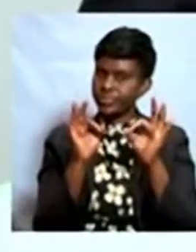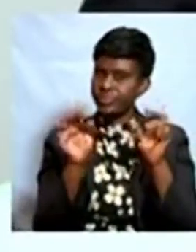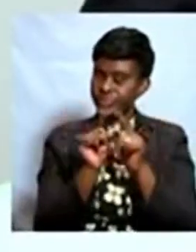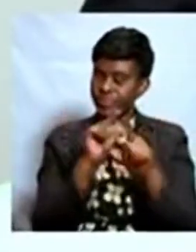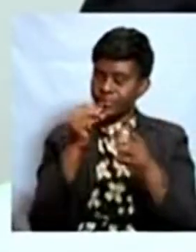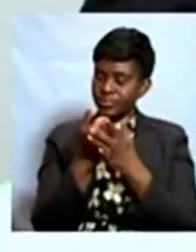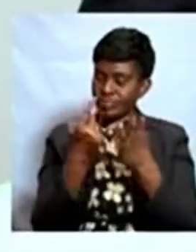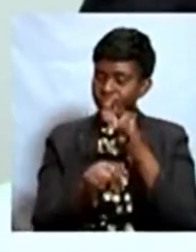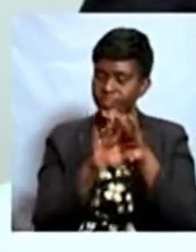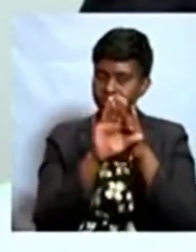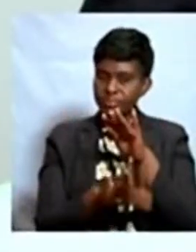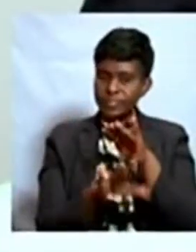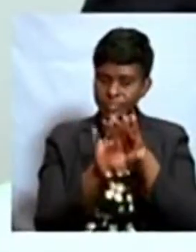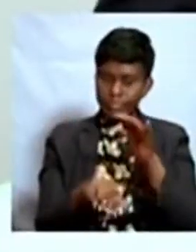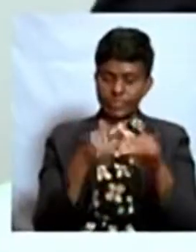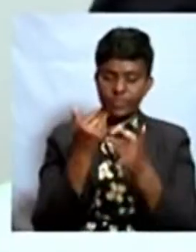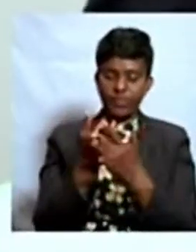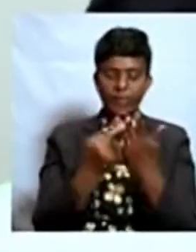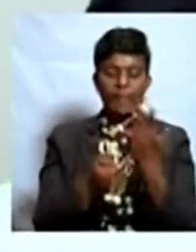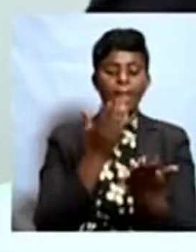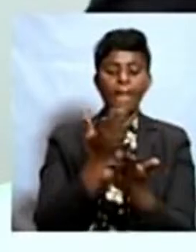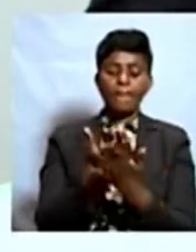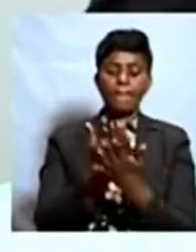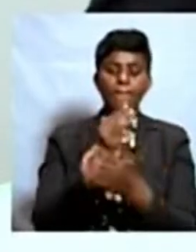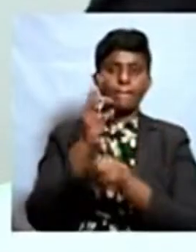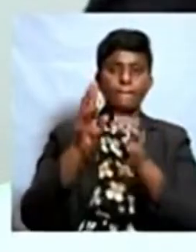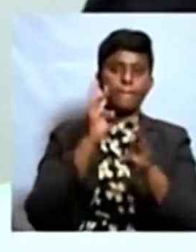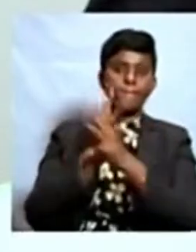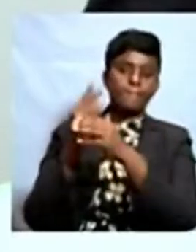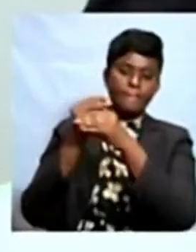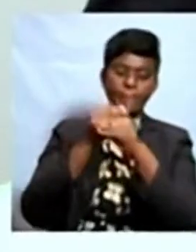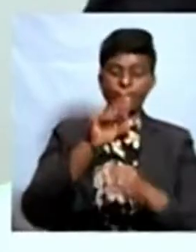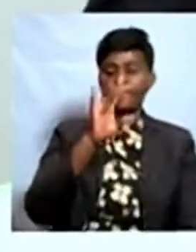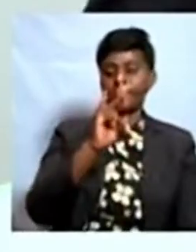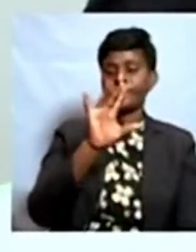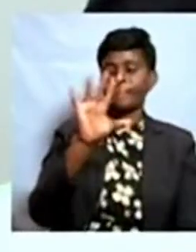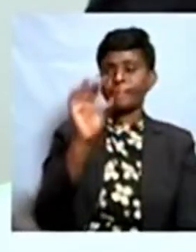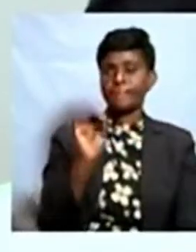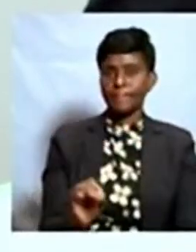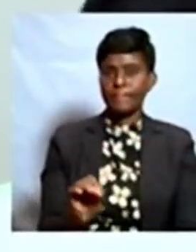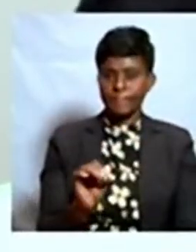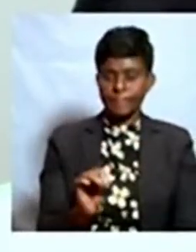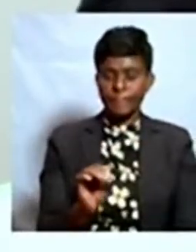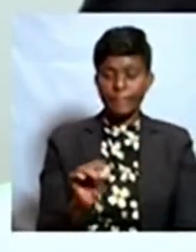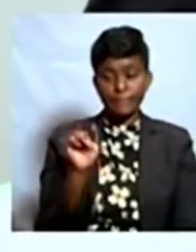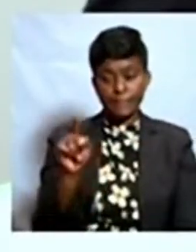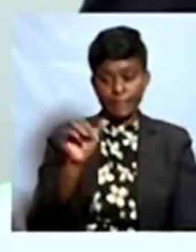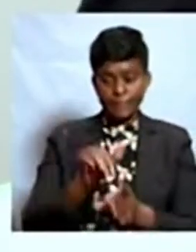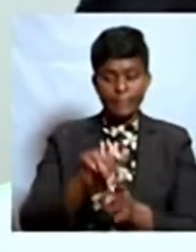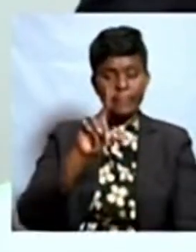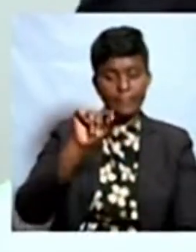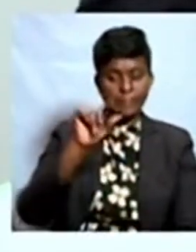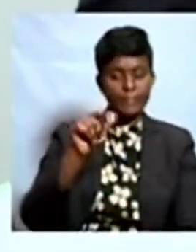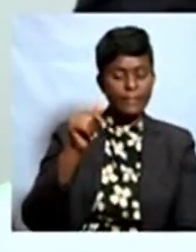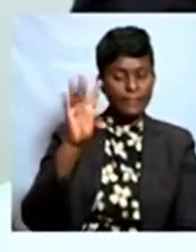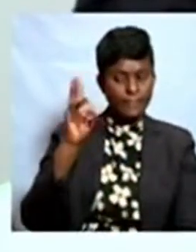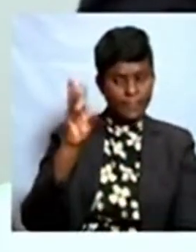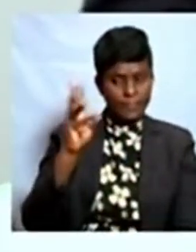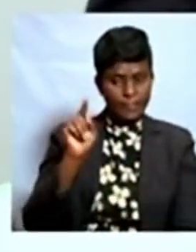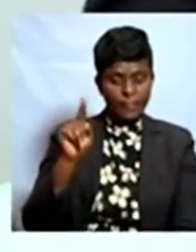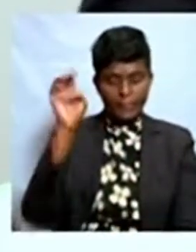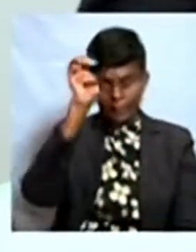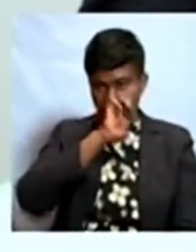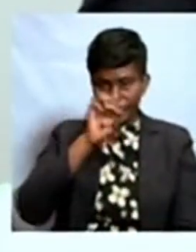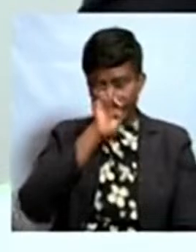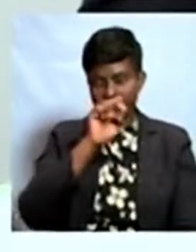were below the recommended world average of 75%. In 2016, the